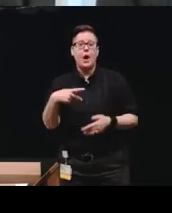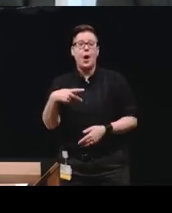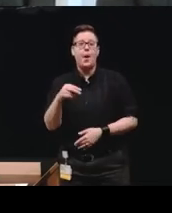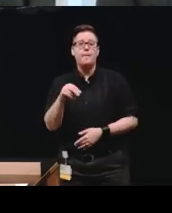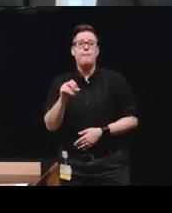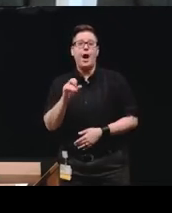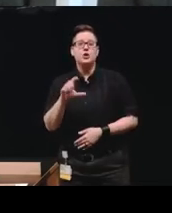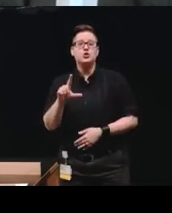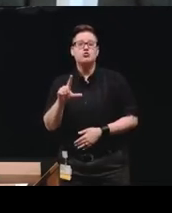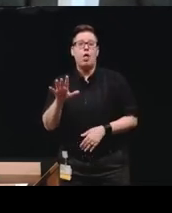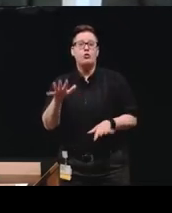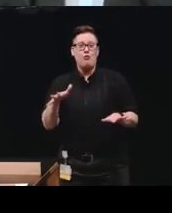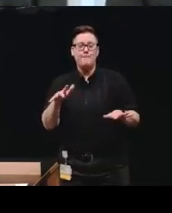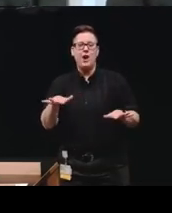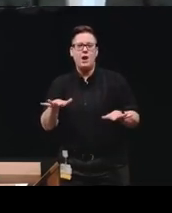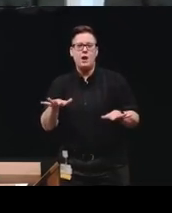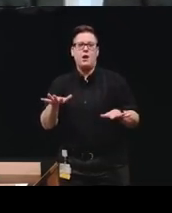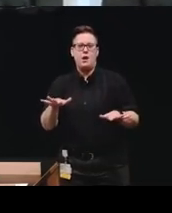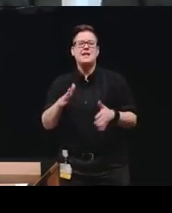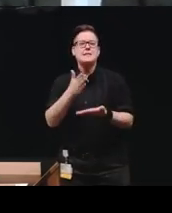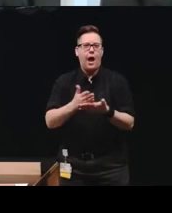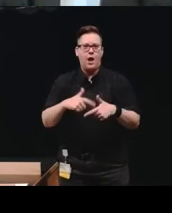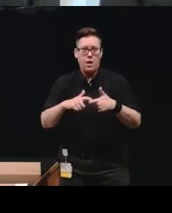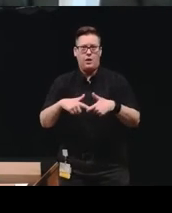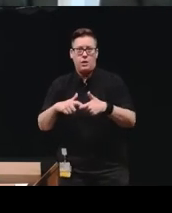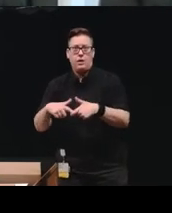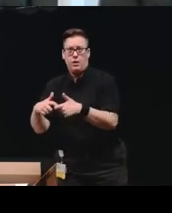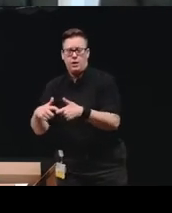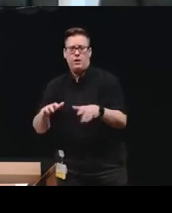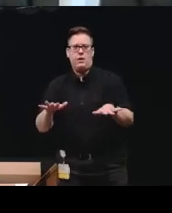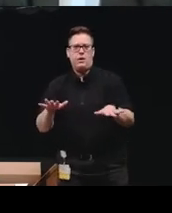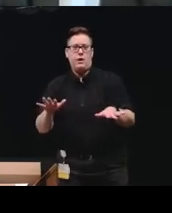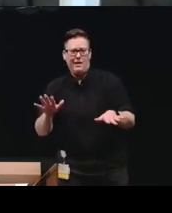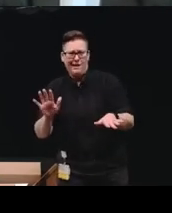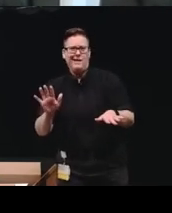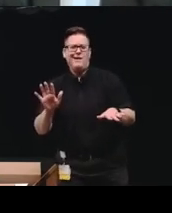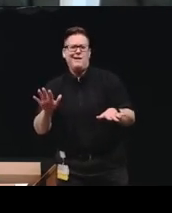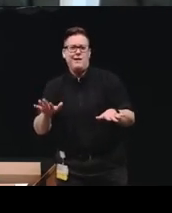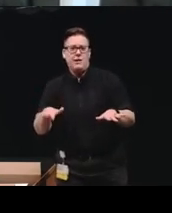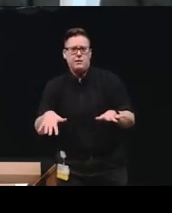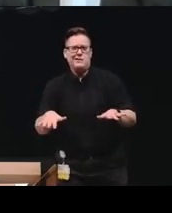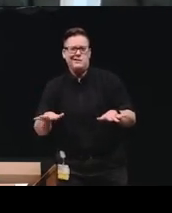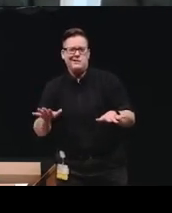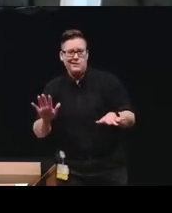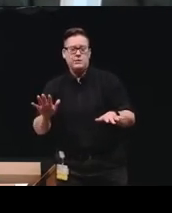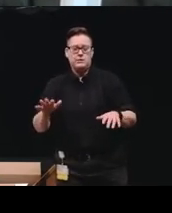and starts. Direction changes. The amplitude is highly variable.